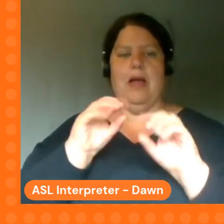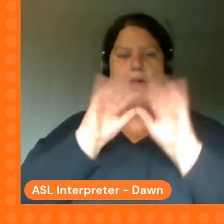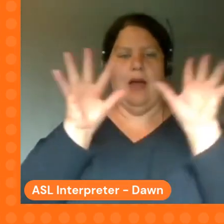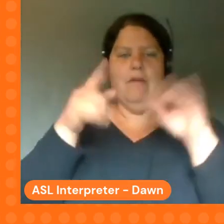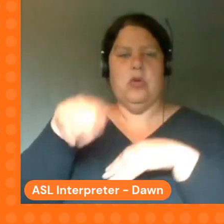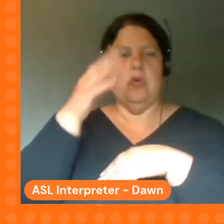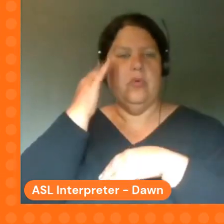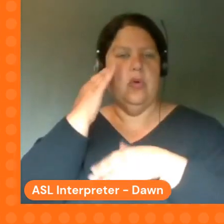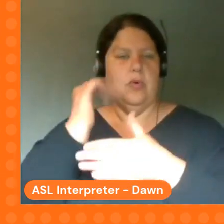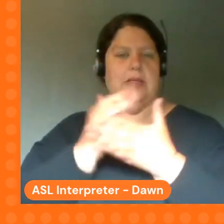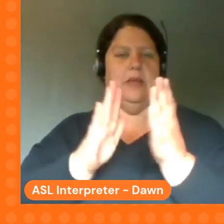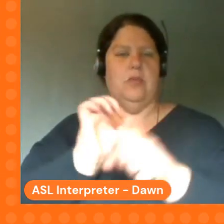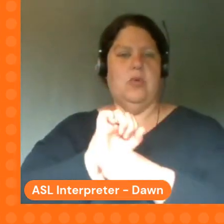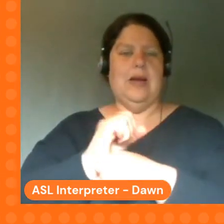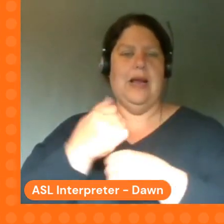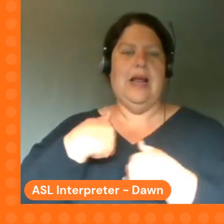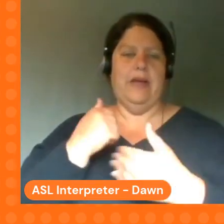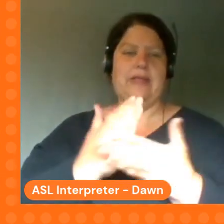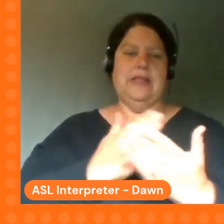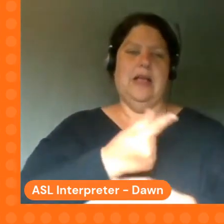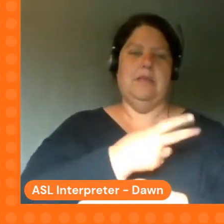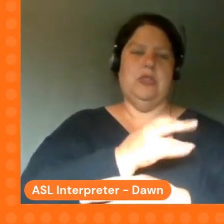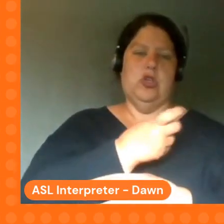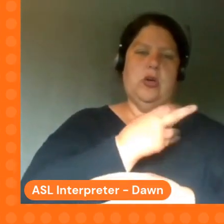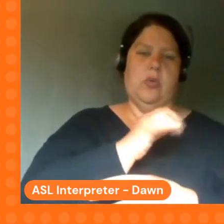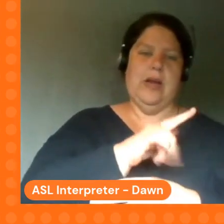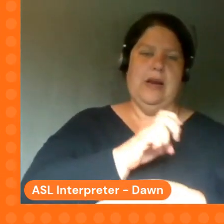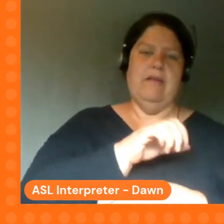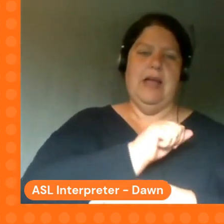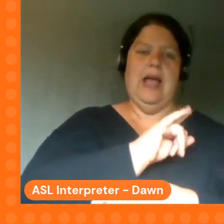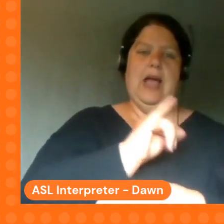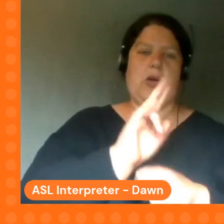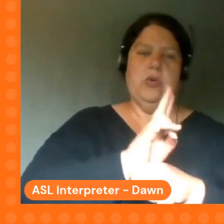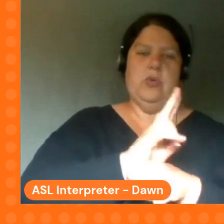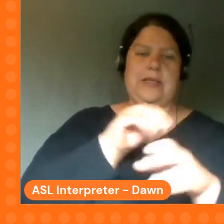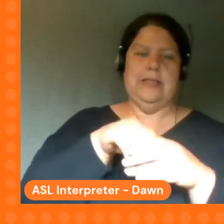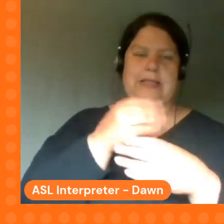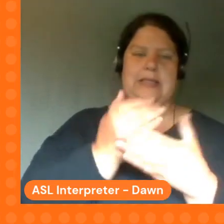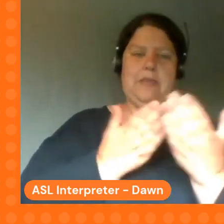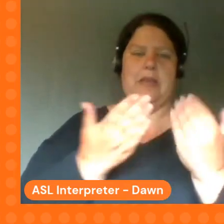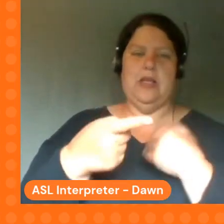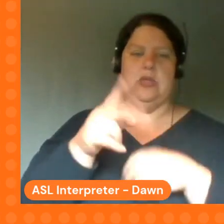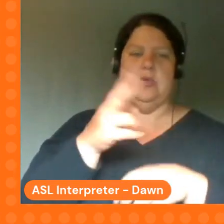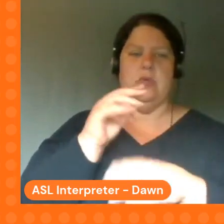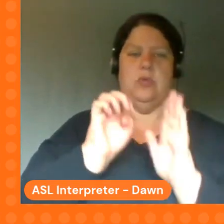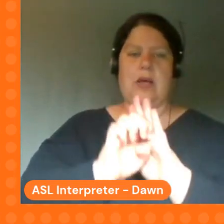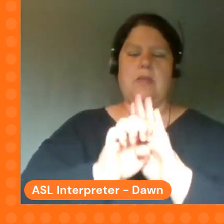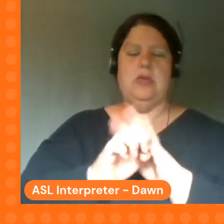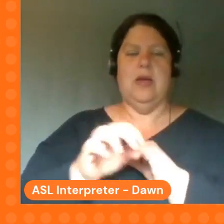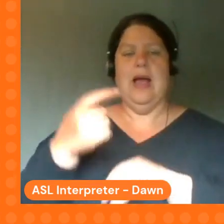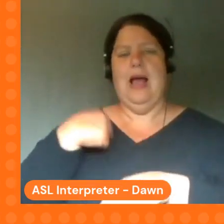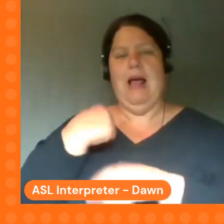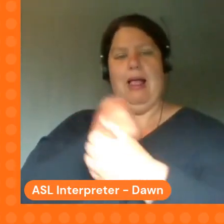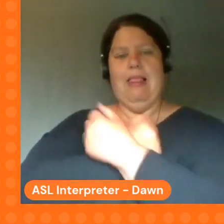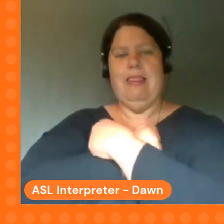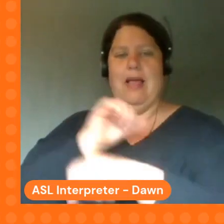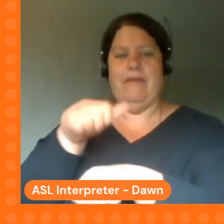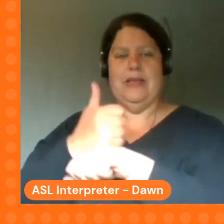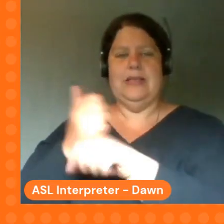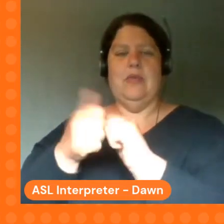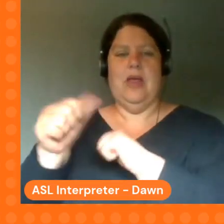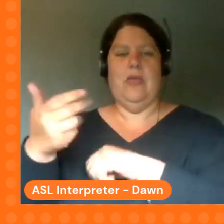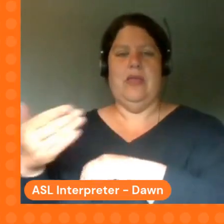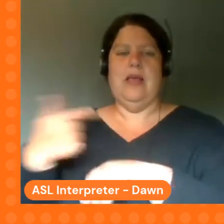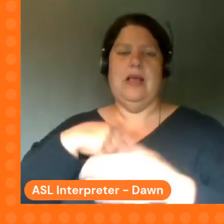is some generative AI used in some of the things you demonstrated. I'm just wondering, I love that setting it up with other things. I learned about AI first and all